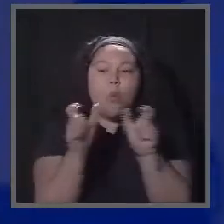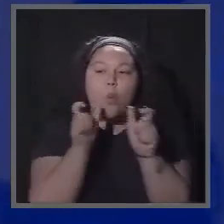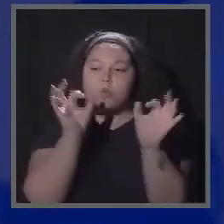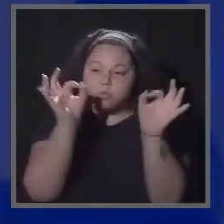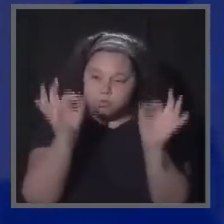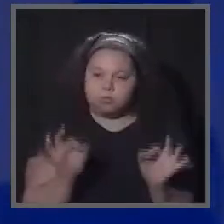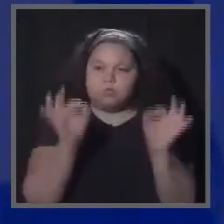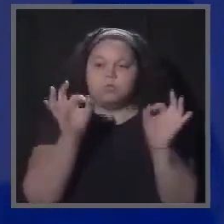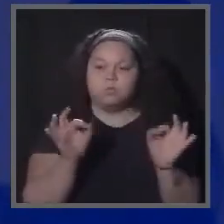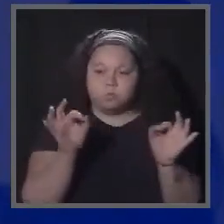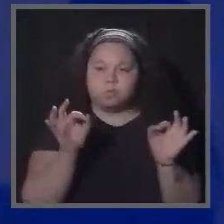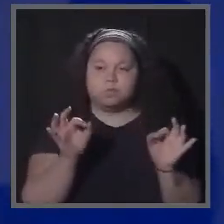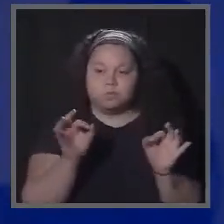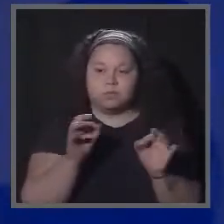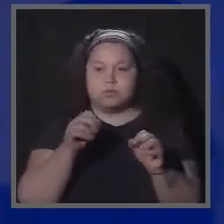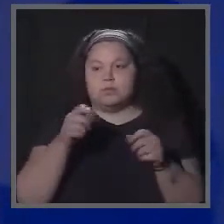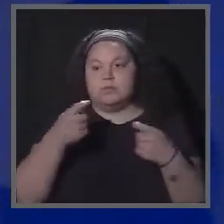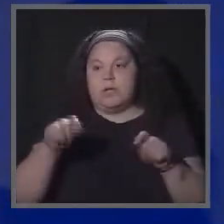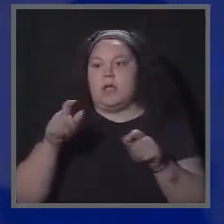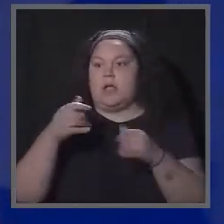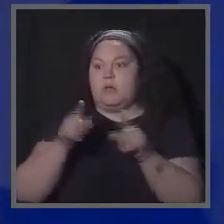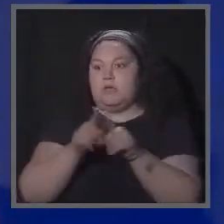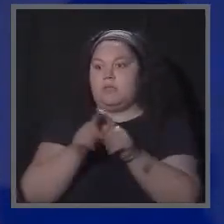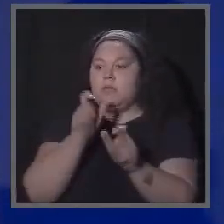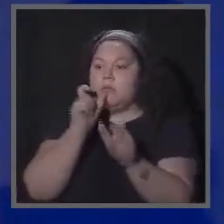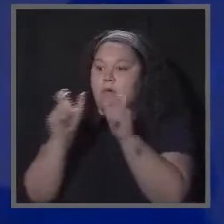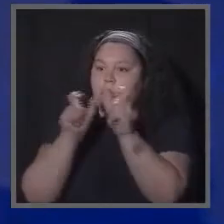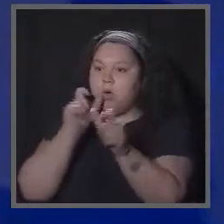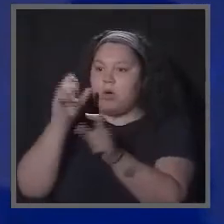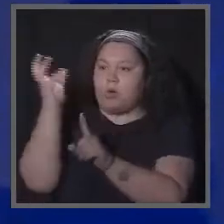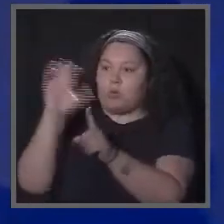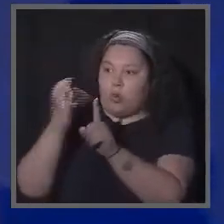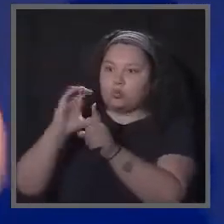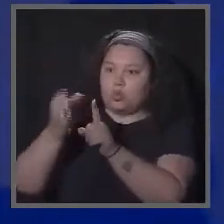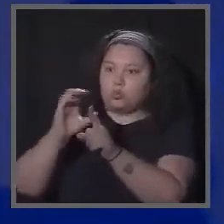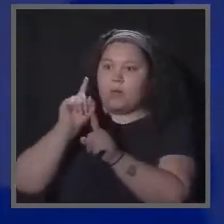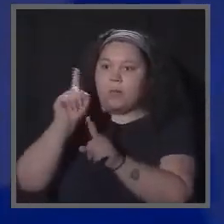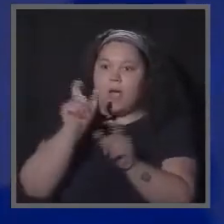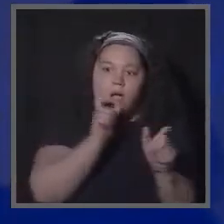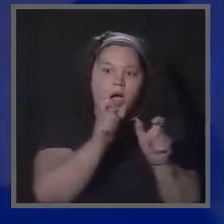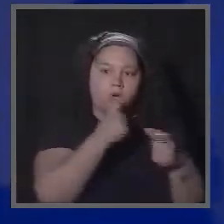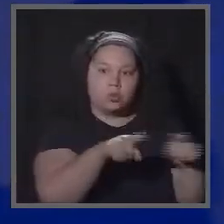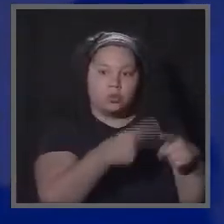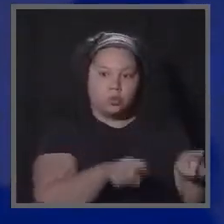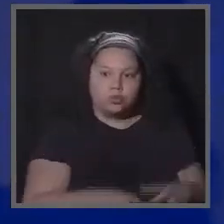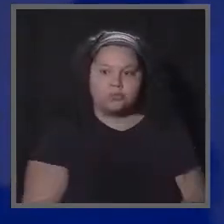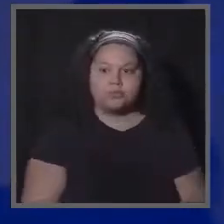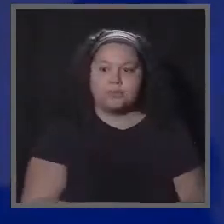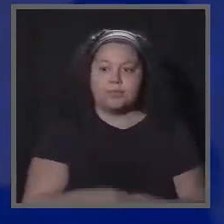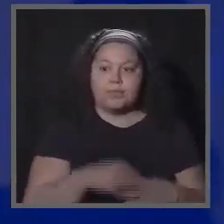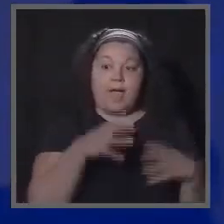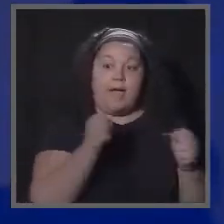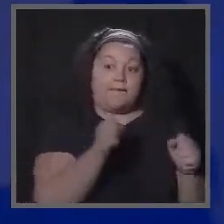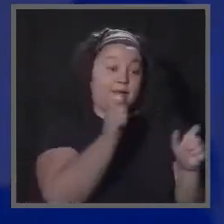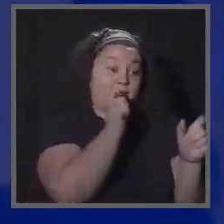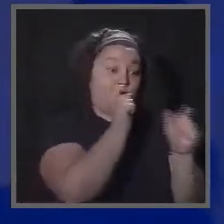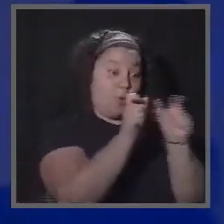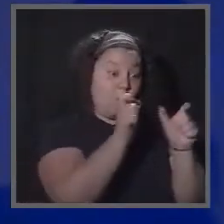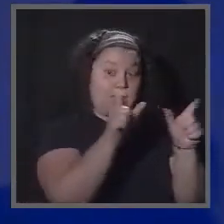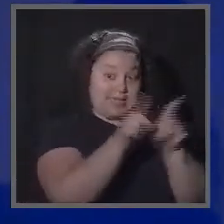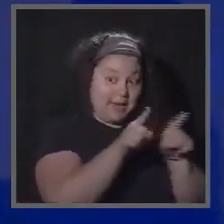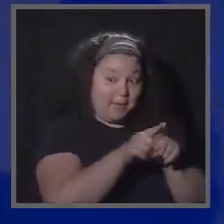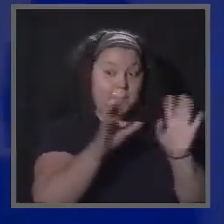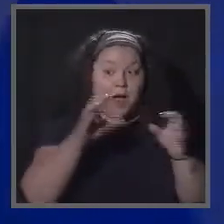vocabulary, as we are often talking about the same thing using different words, or using the same words talking about very different